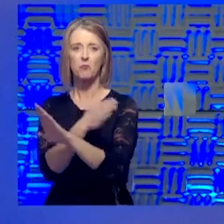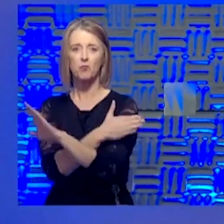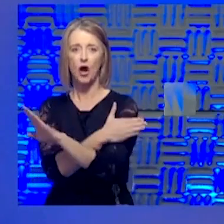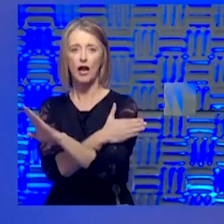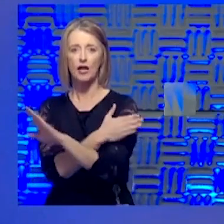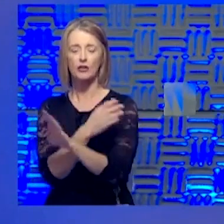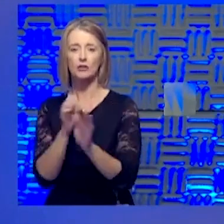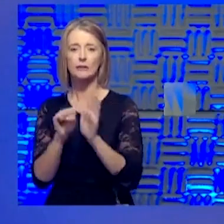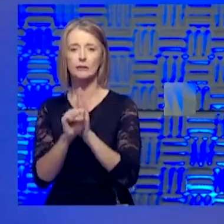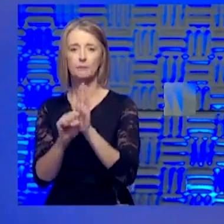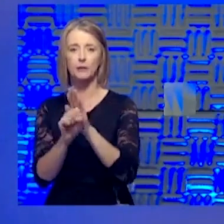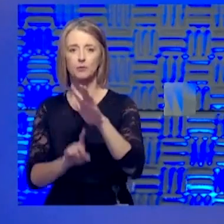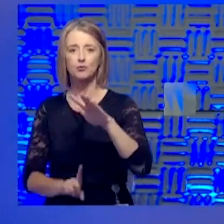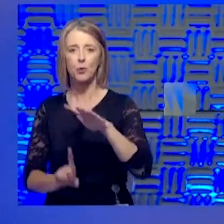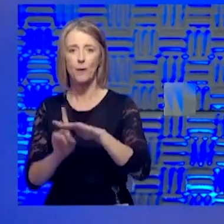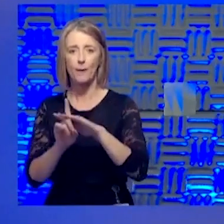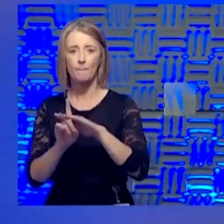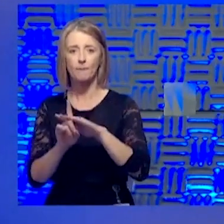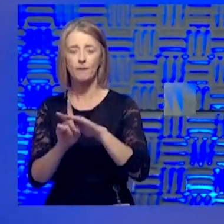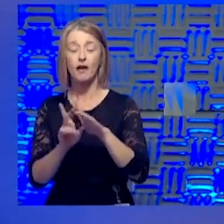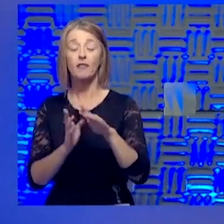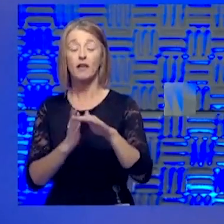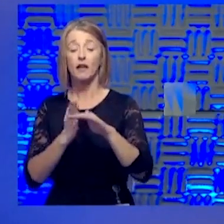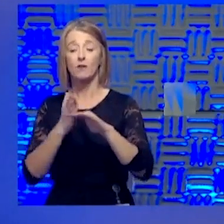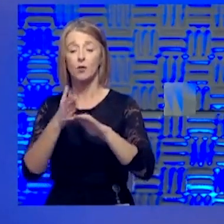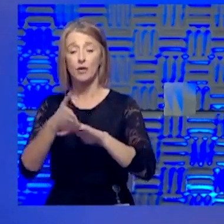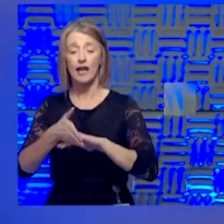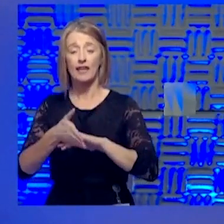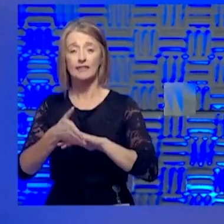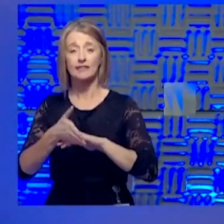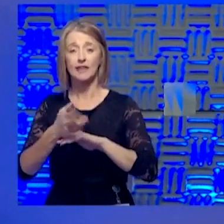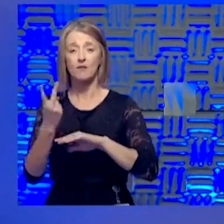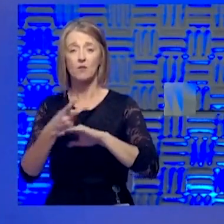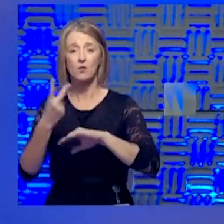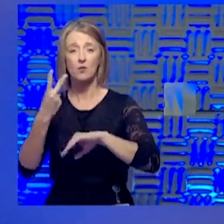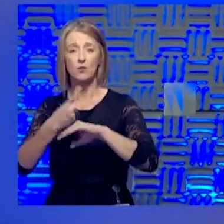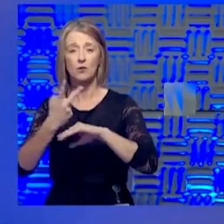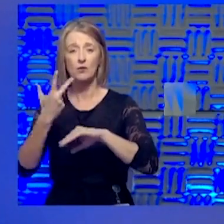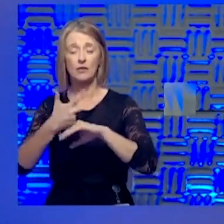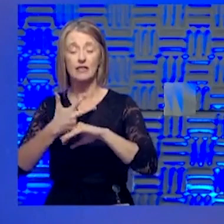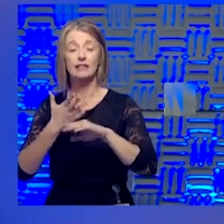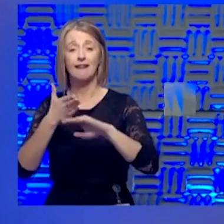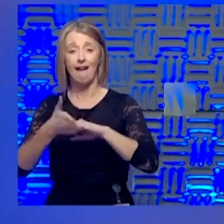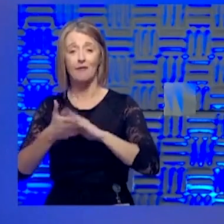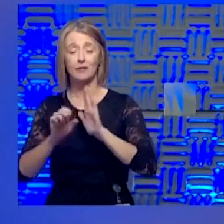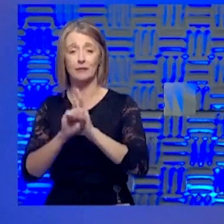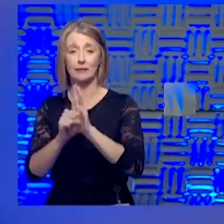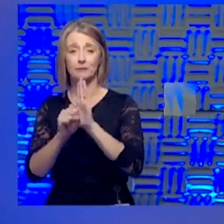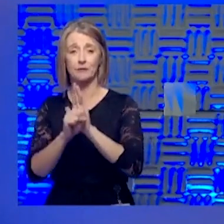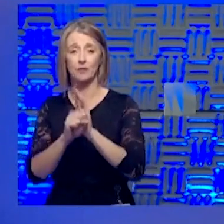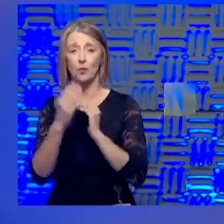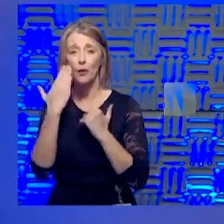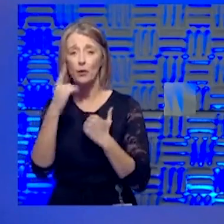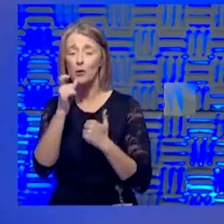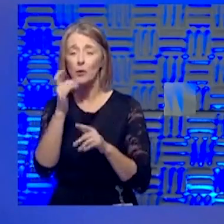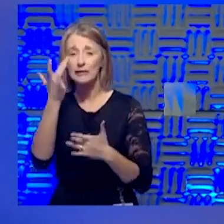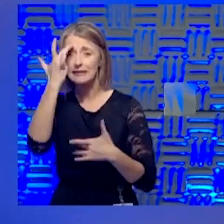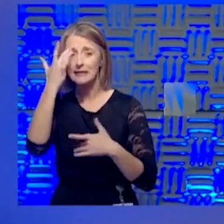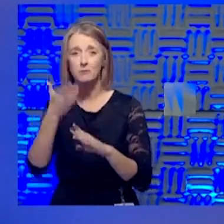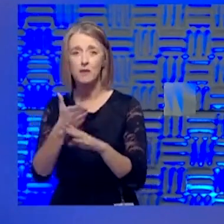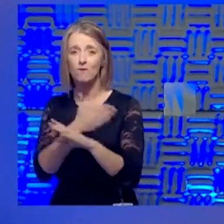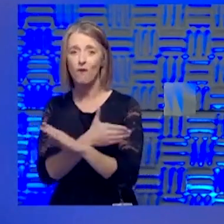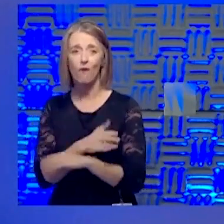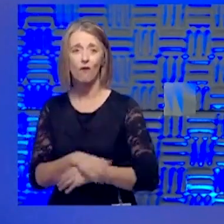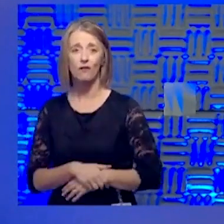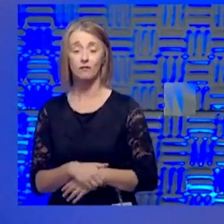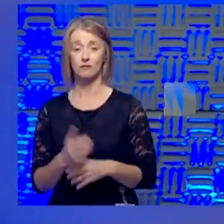to any symptoms at all, to a few days after your symptoms. So that's the important part, is we don't always know who is sick. And again,